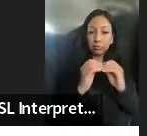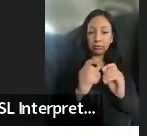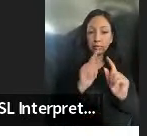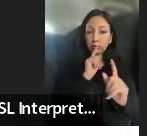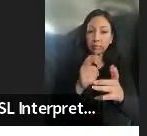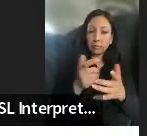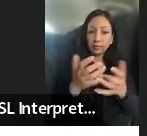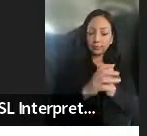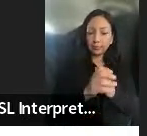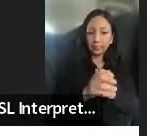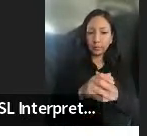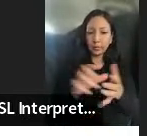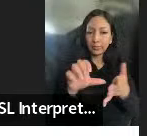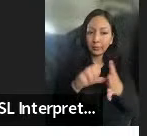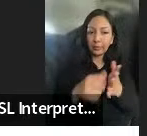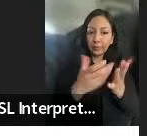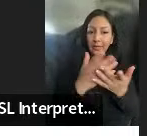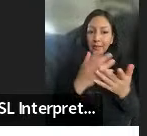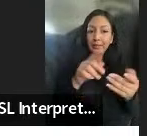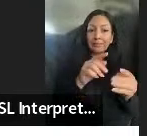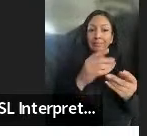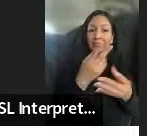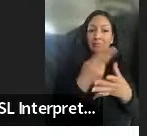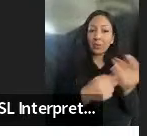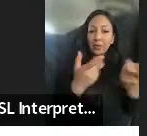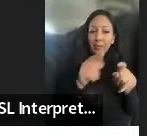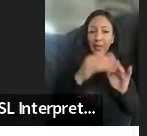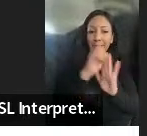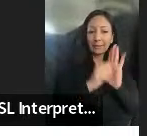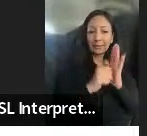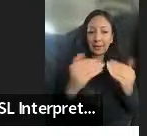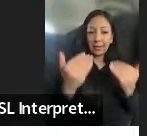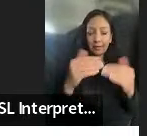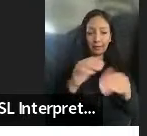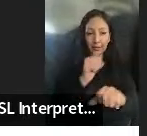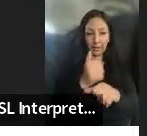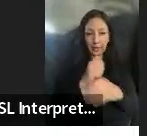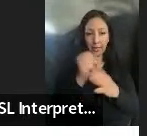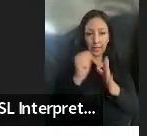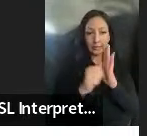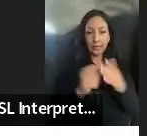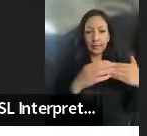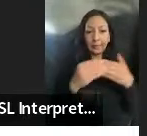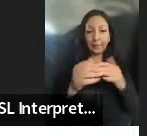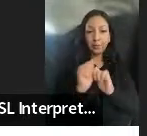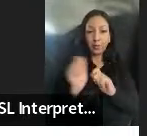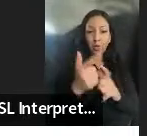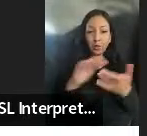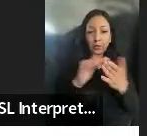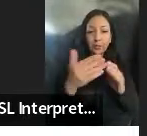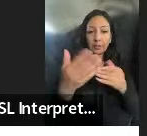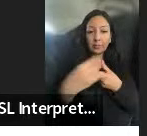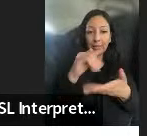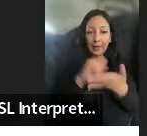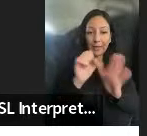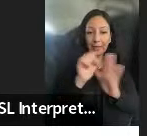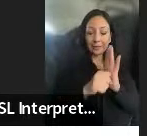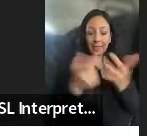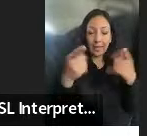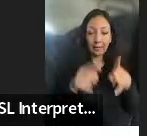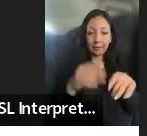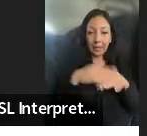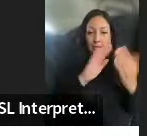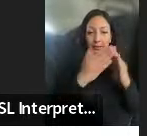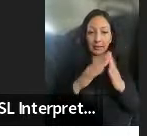And that is something that happens both at the state level, because the state sets the state guidelines for all cities within the state. And then it happens at the city level where